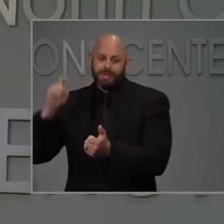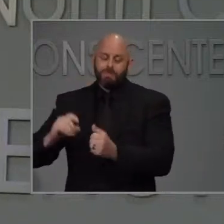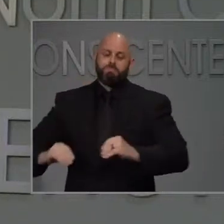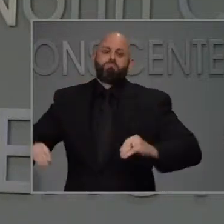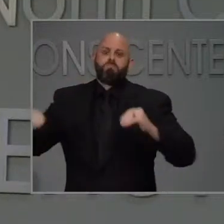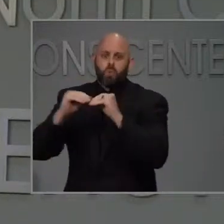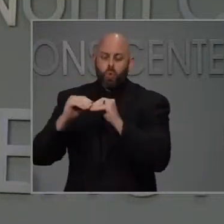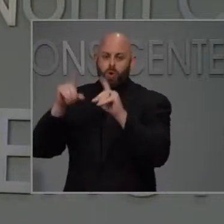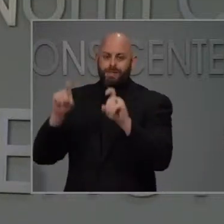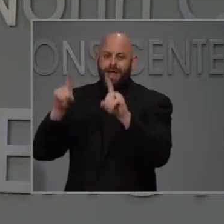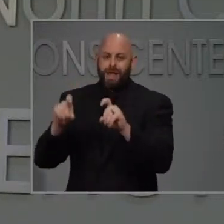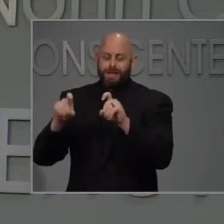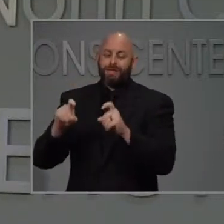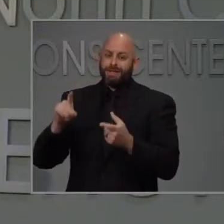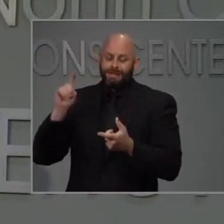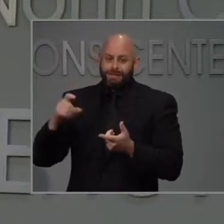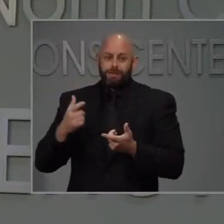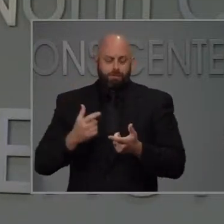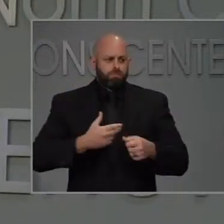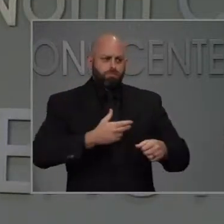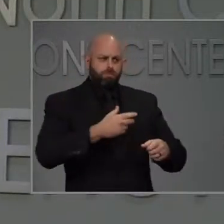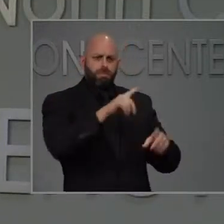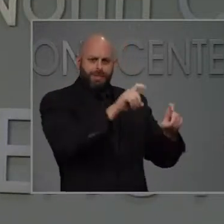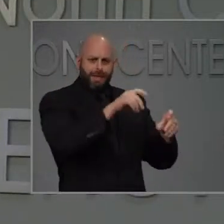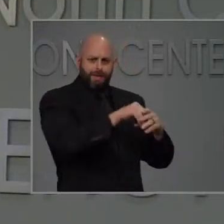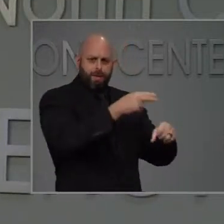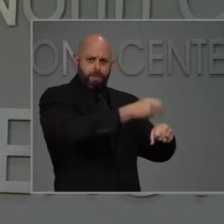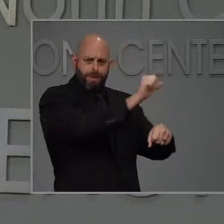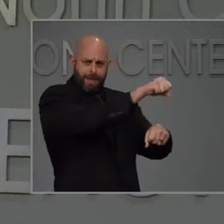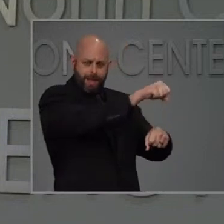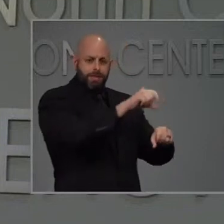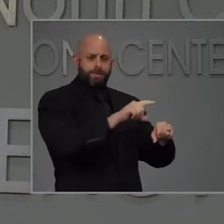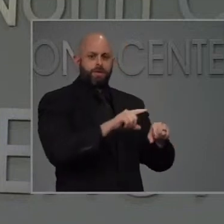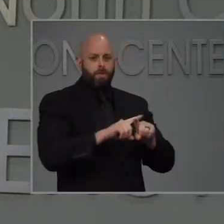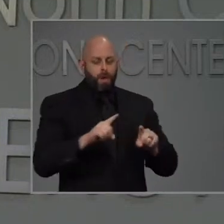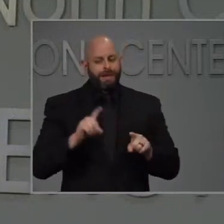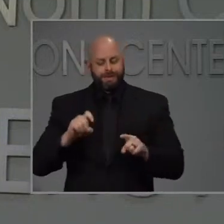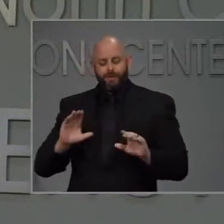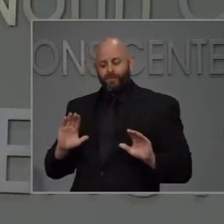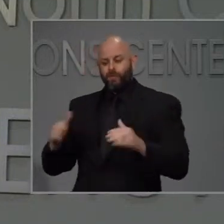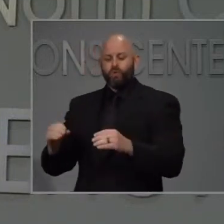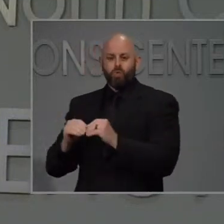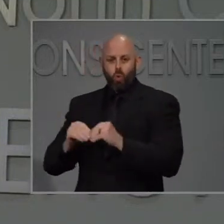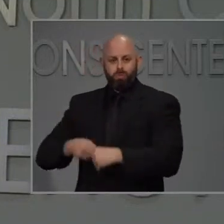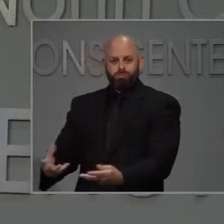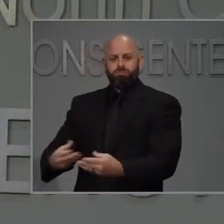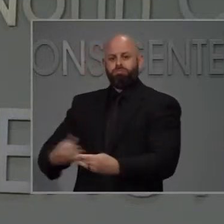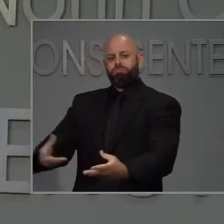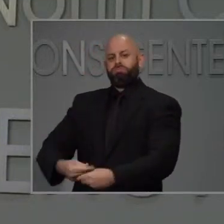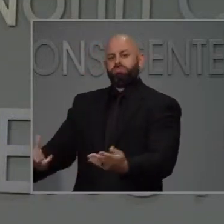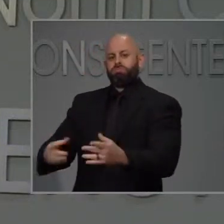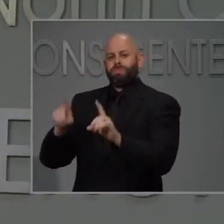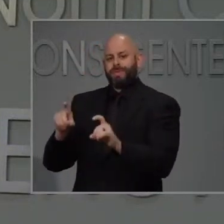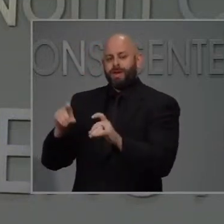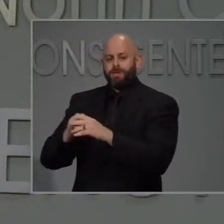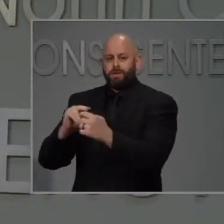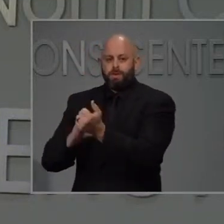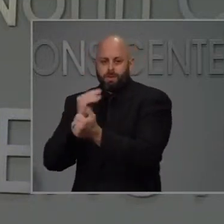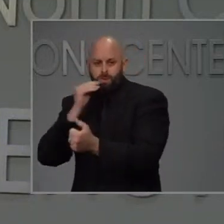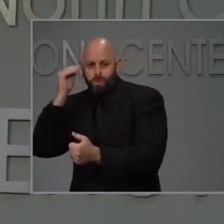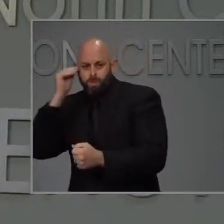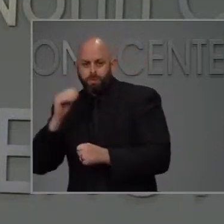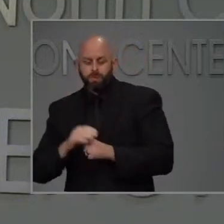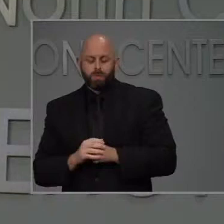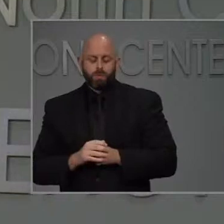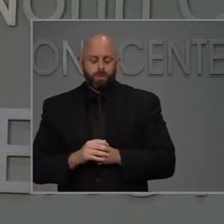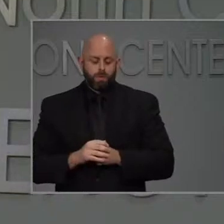want to try to get people tested on a regular basis in all our long-term care facilities. We just have sent